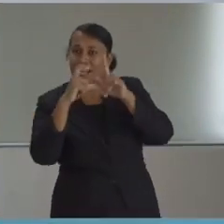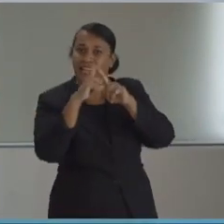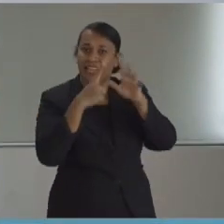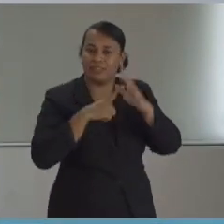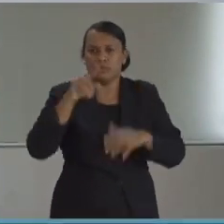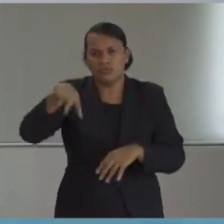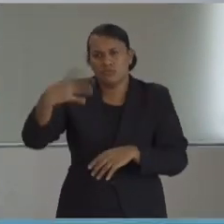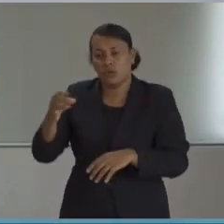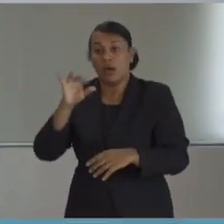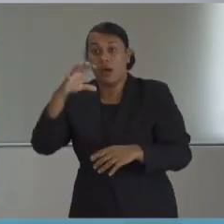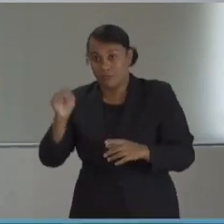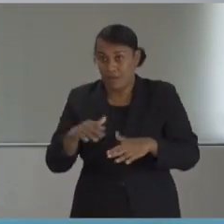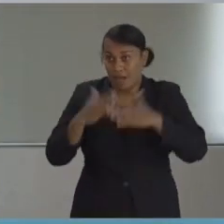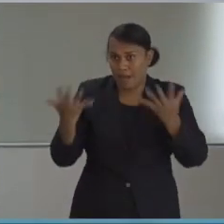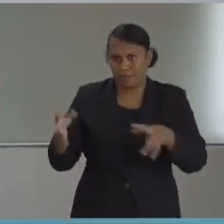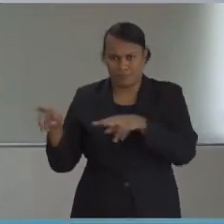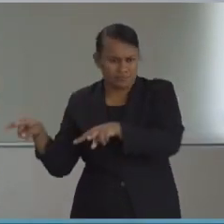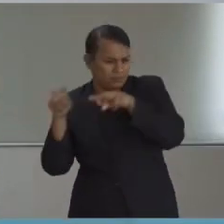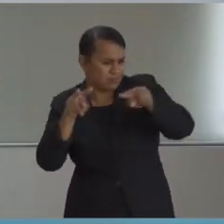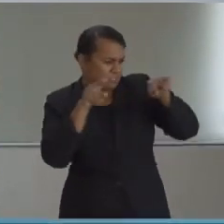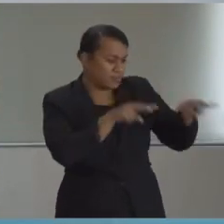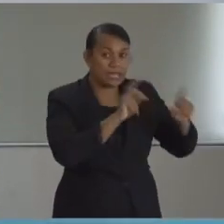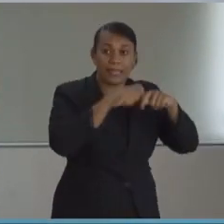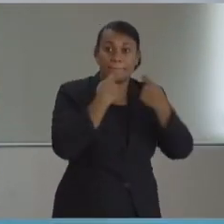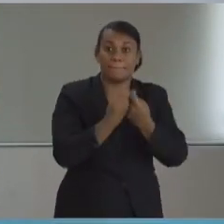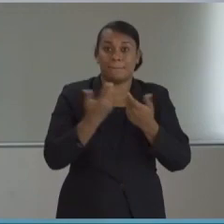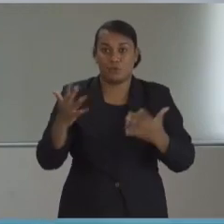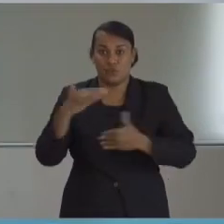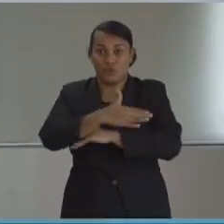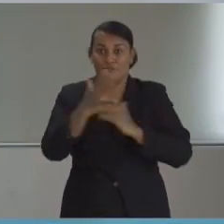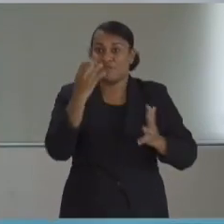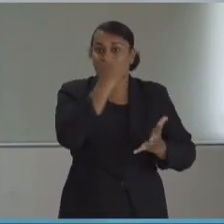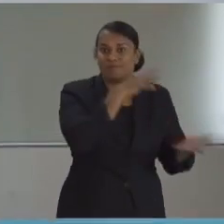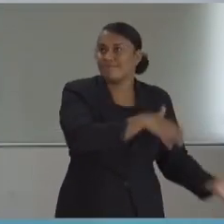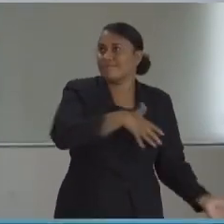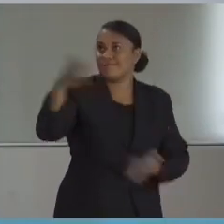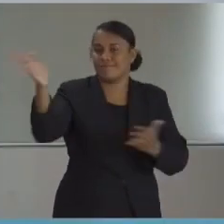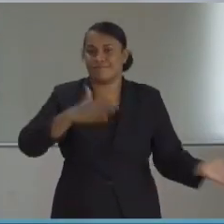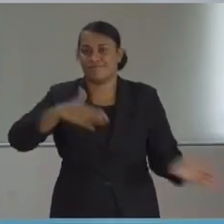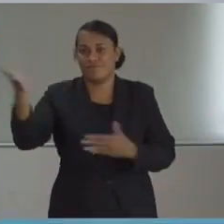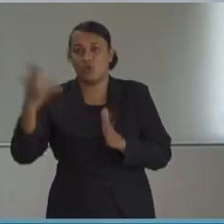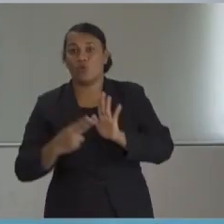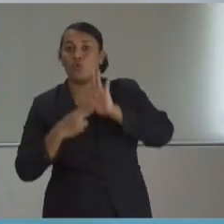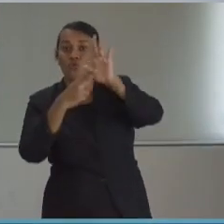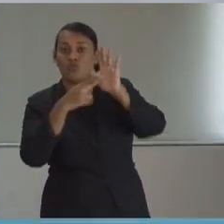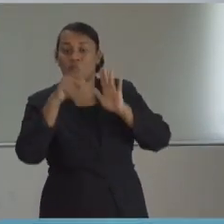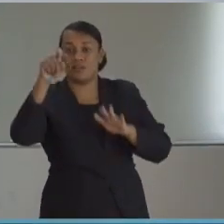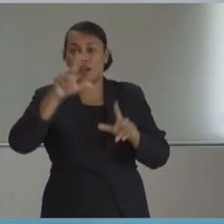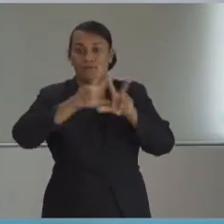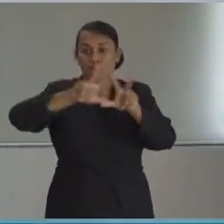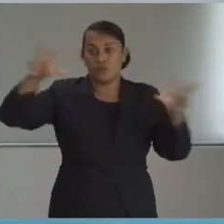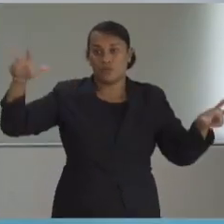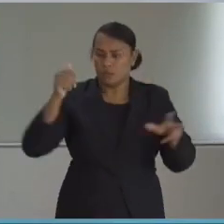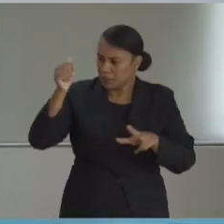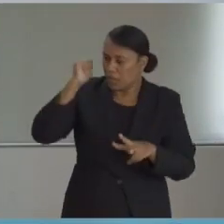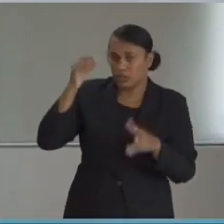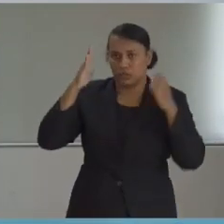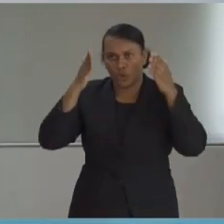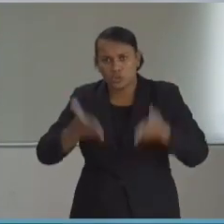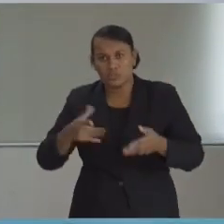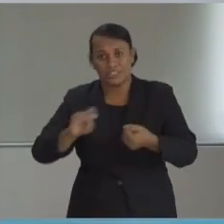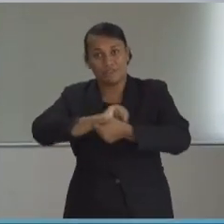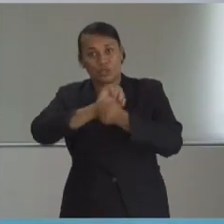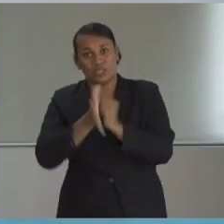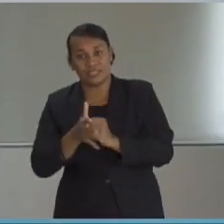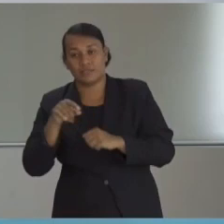for those that need rations. But the major focus in the Northern Division now is back to COVID-19. Let's shift to the